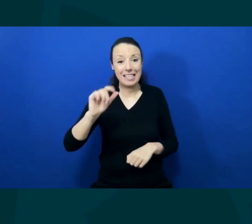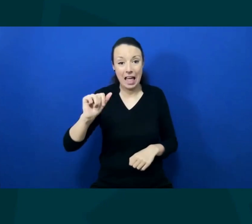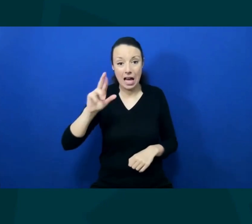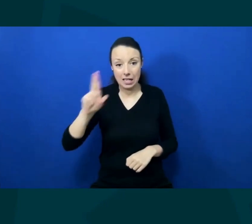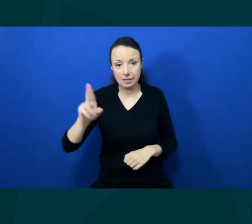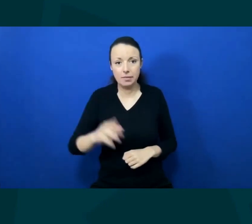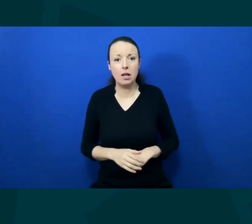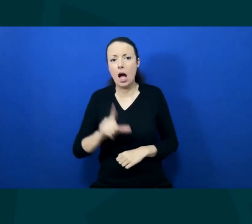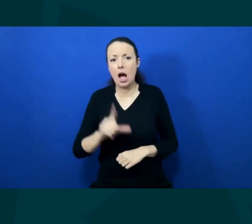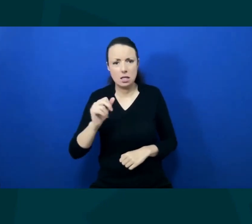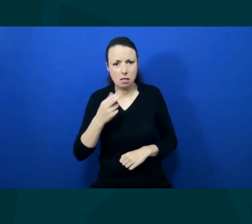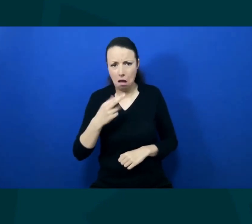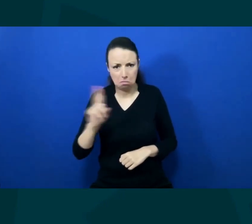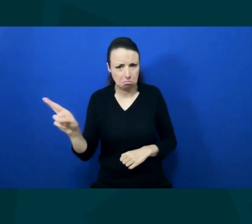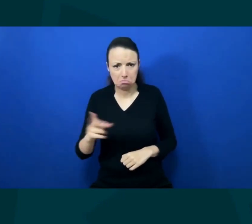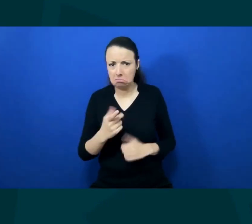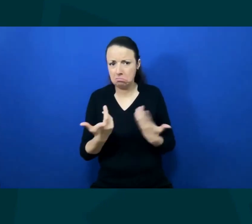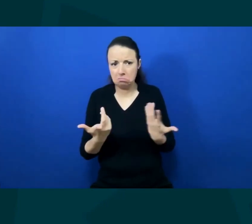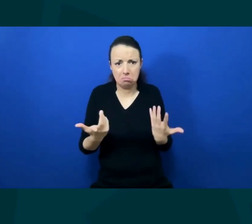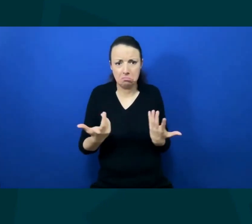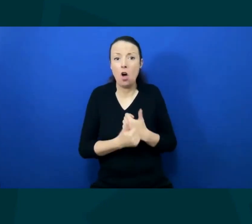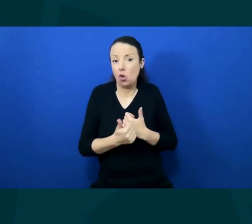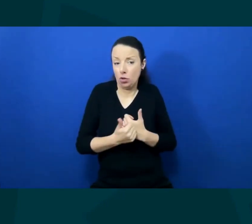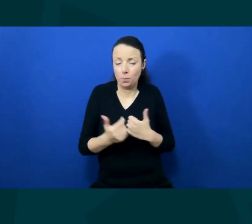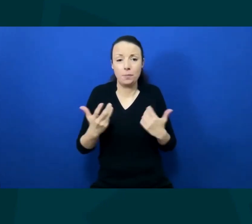and heard about the LIDAR technology,